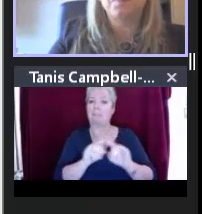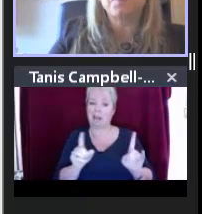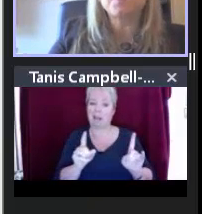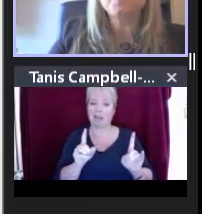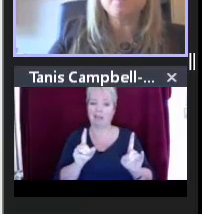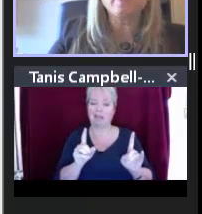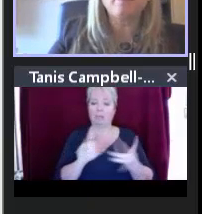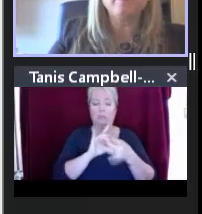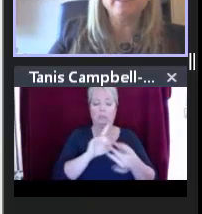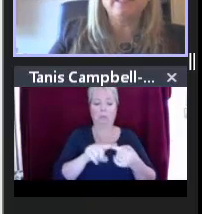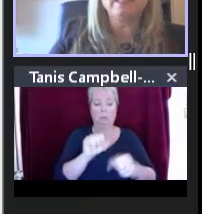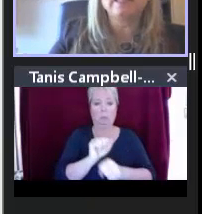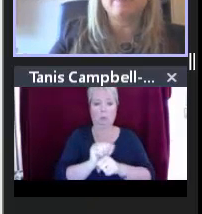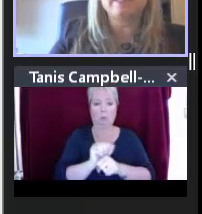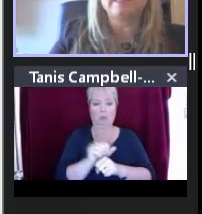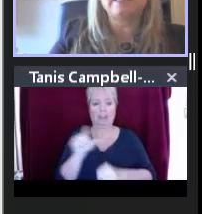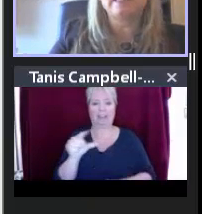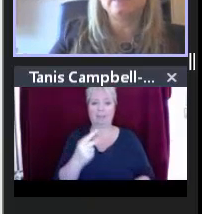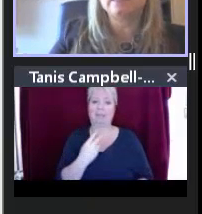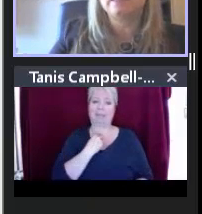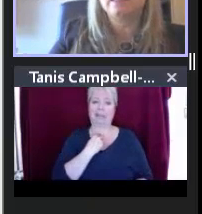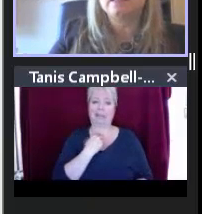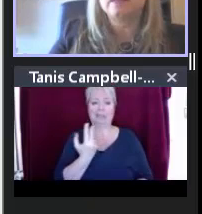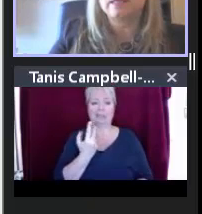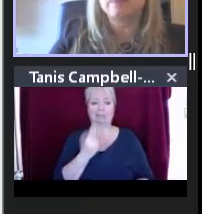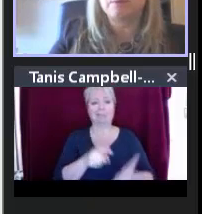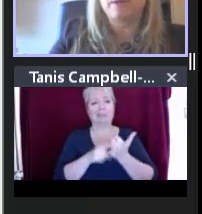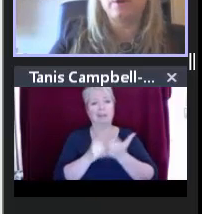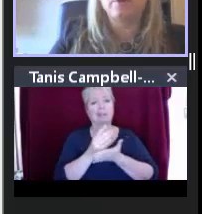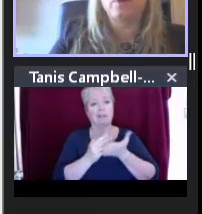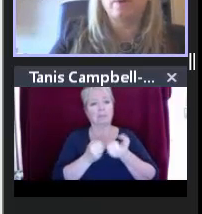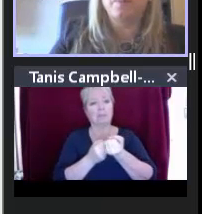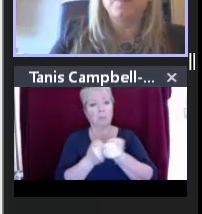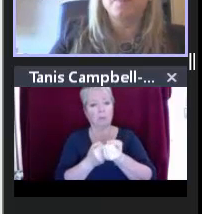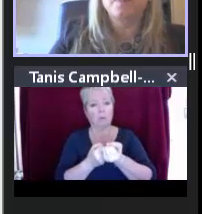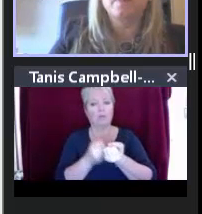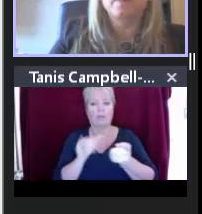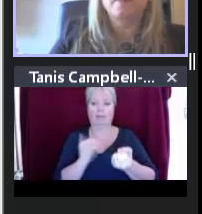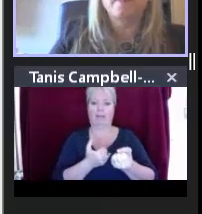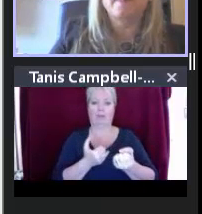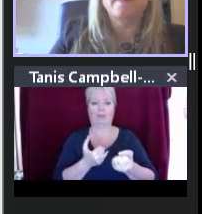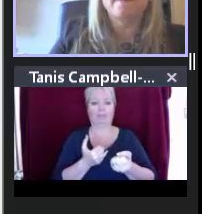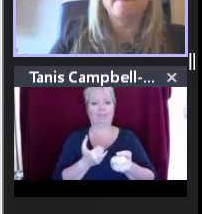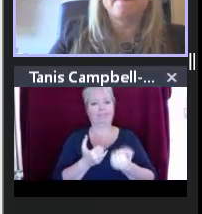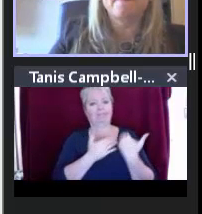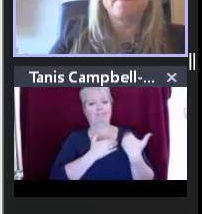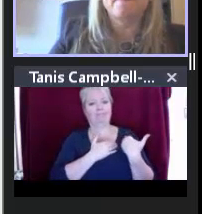career and really needing some assistance. So that's what we're here for.